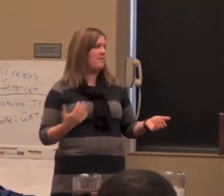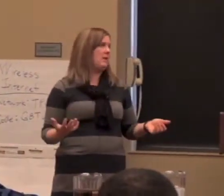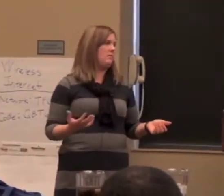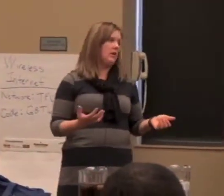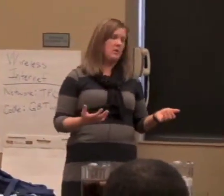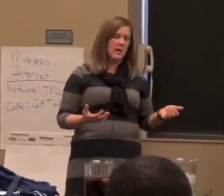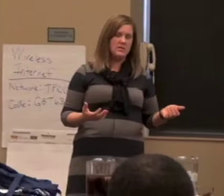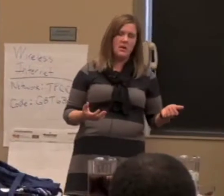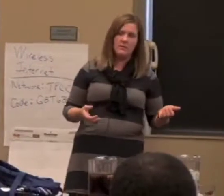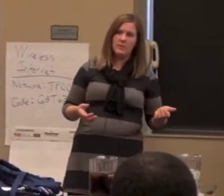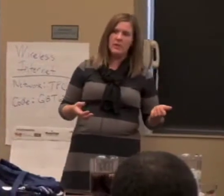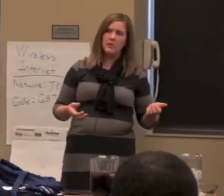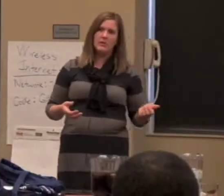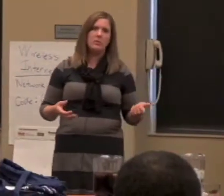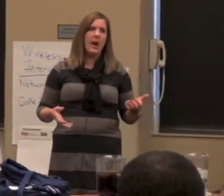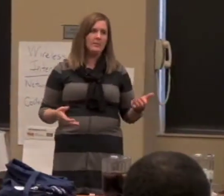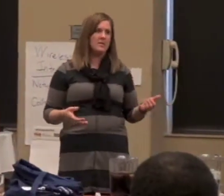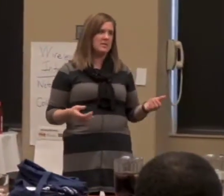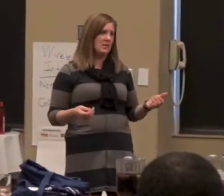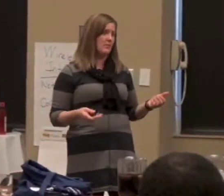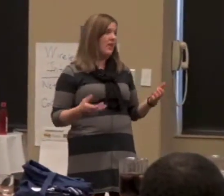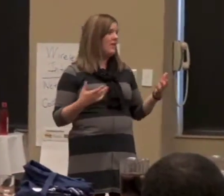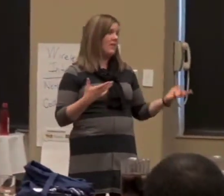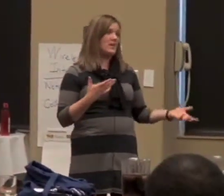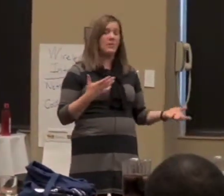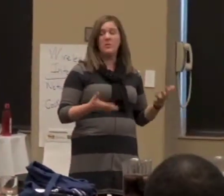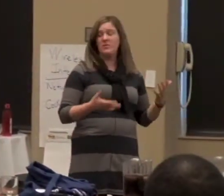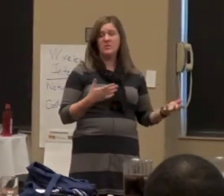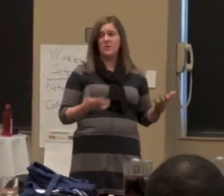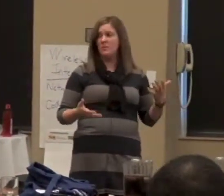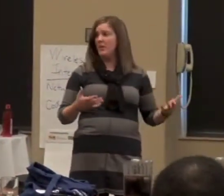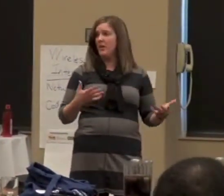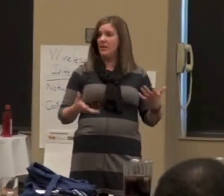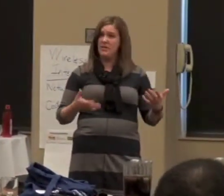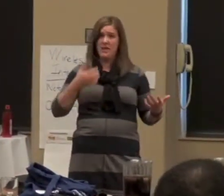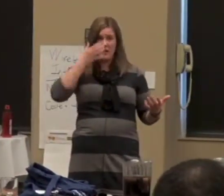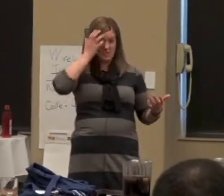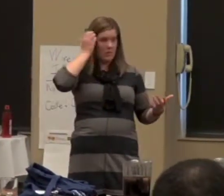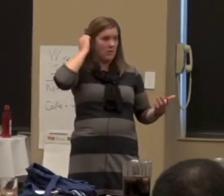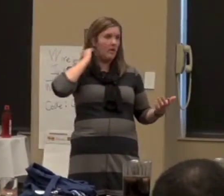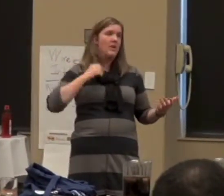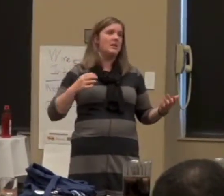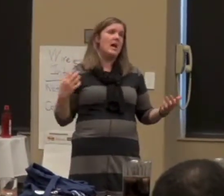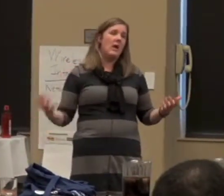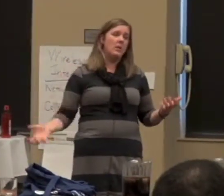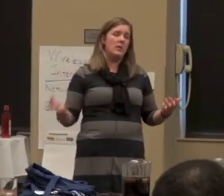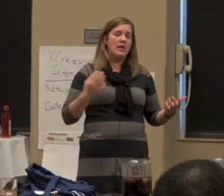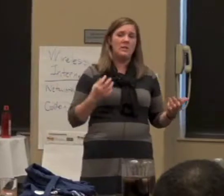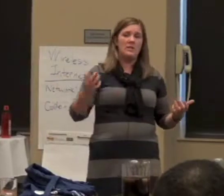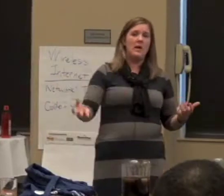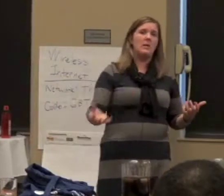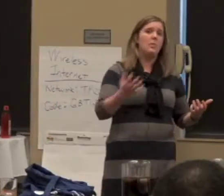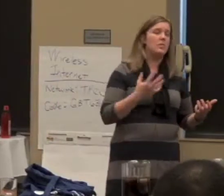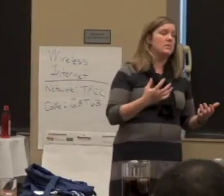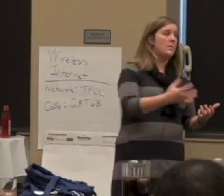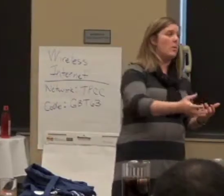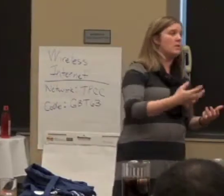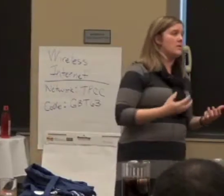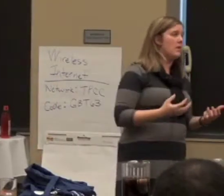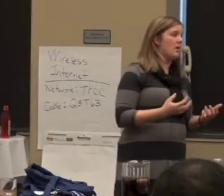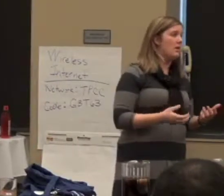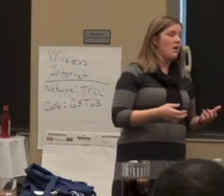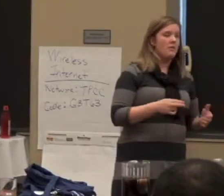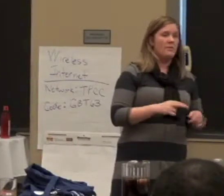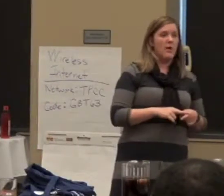the family. Are you guys all familiar with the wrap system? That's what person-centered planning is at its core. It's how can we identify and pull